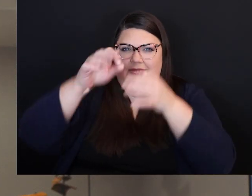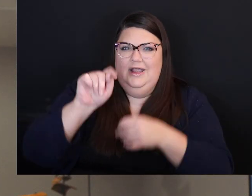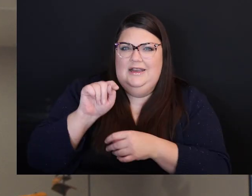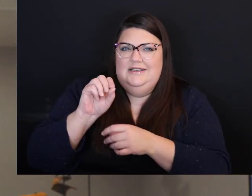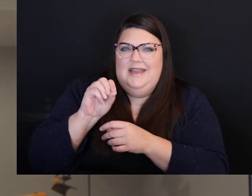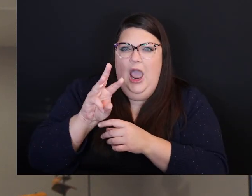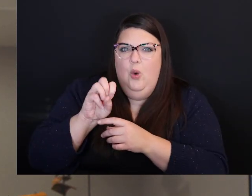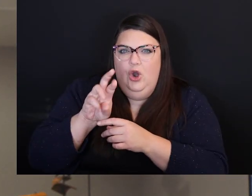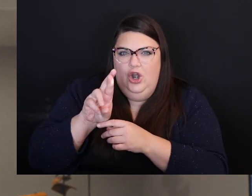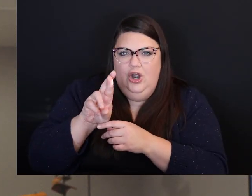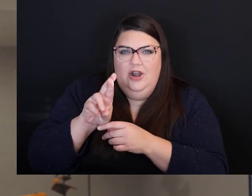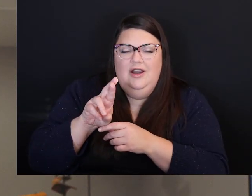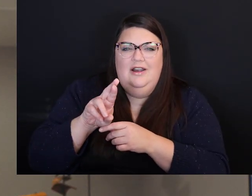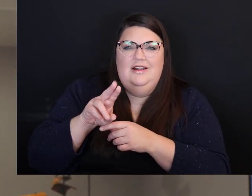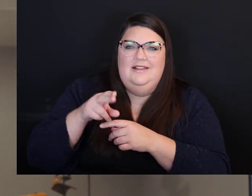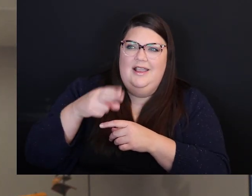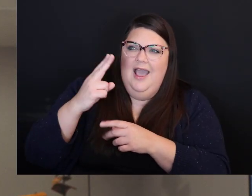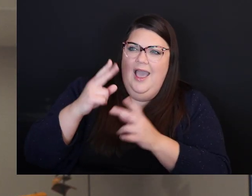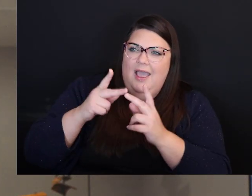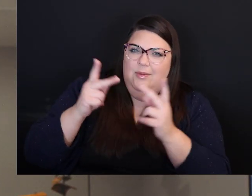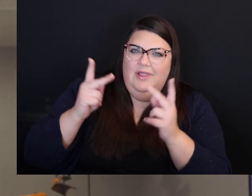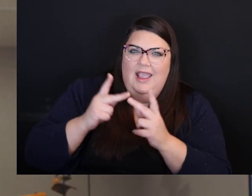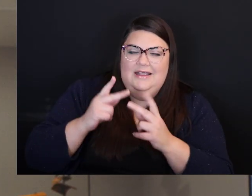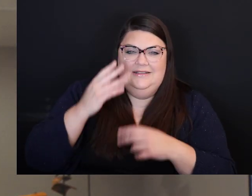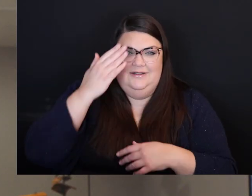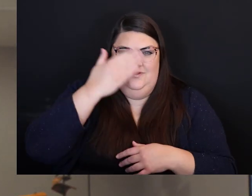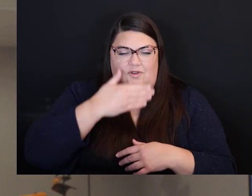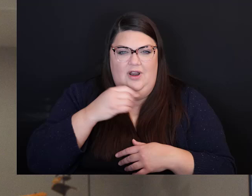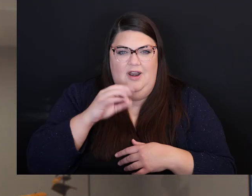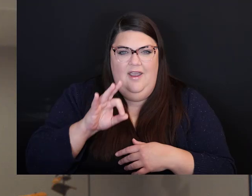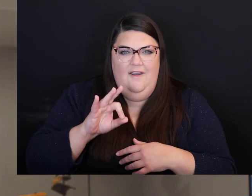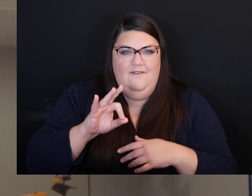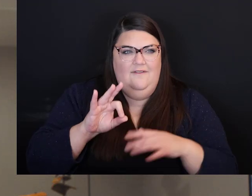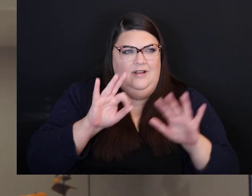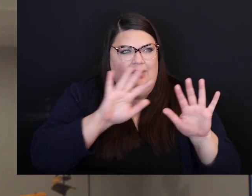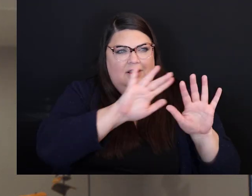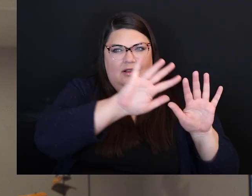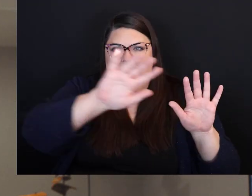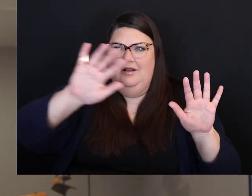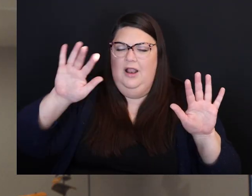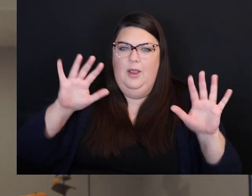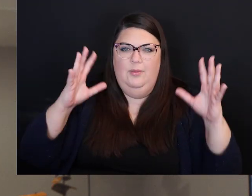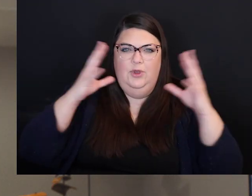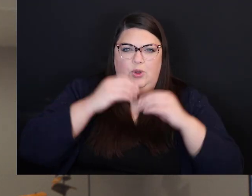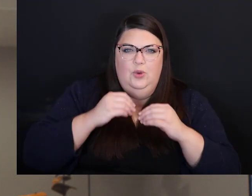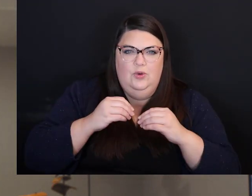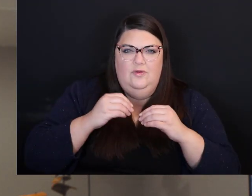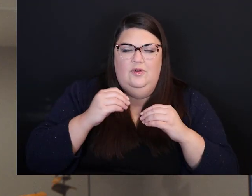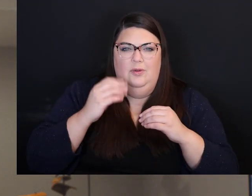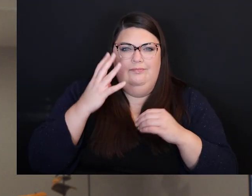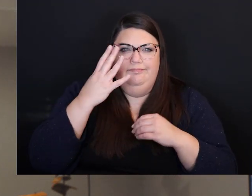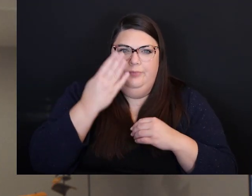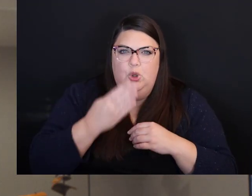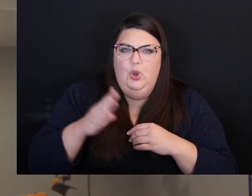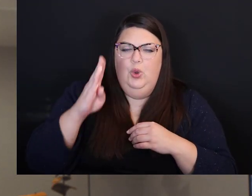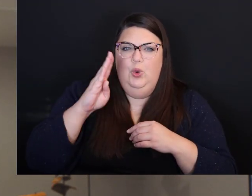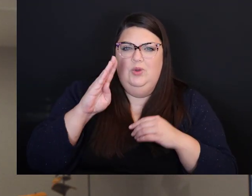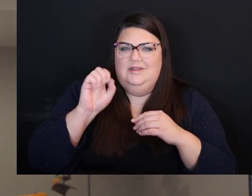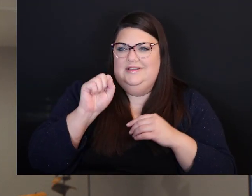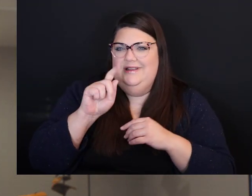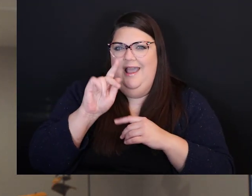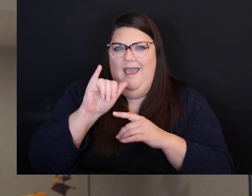ascension is sort of behind, or placed in front of this beautiful blue sky that really, I